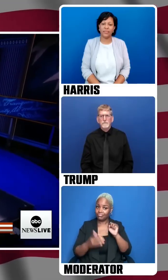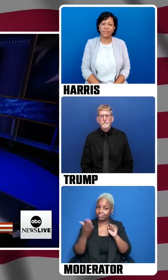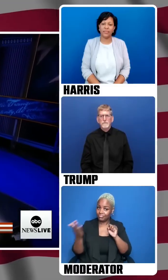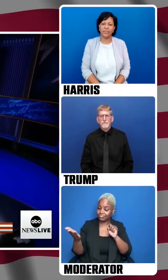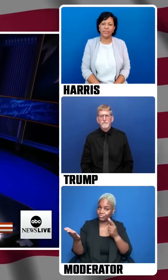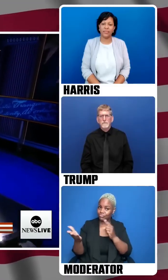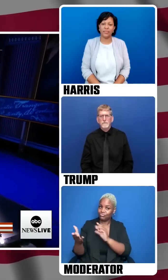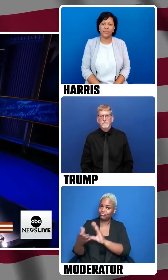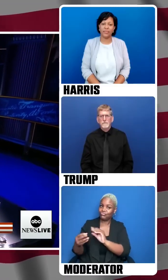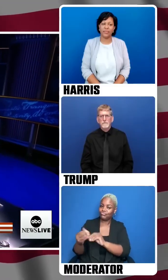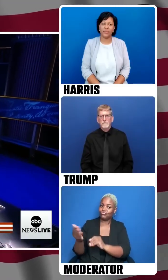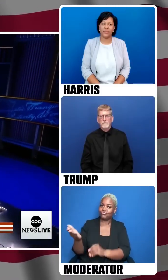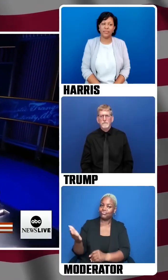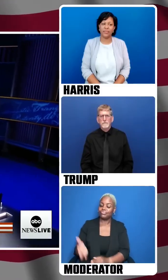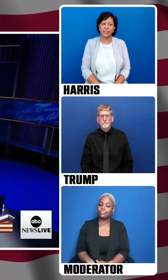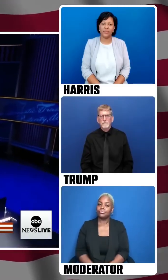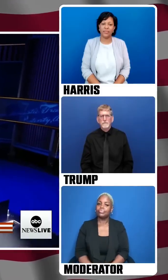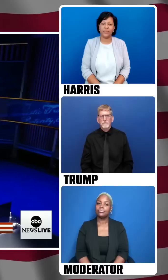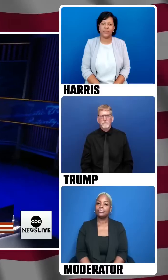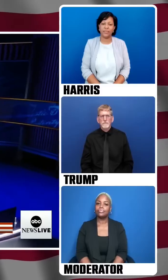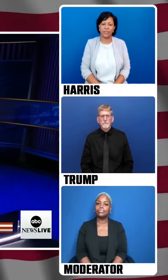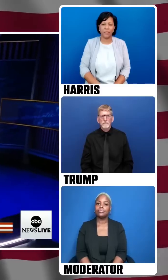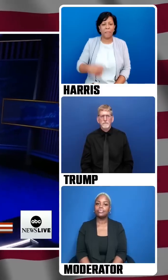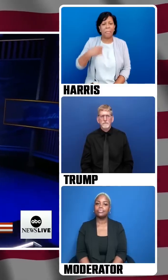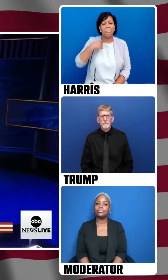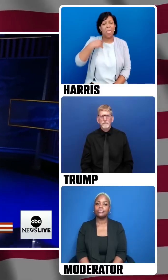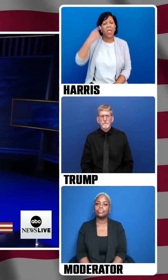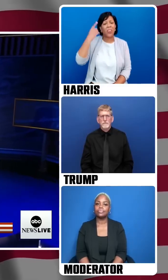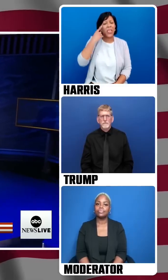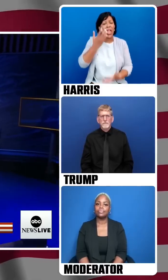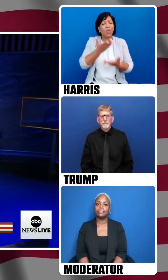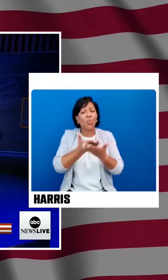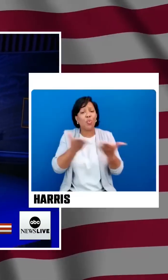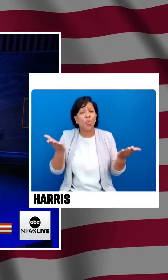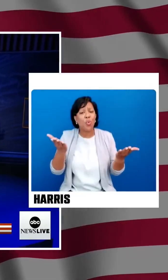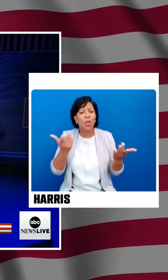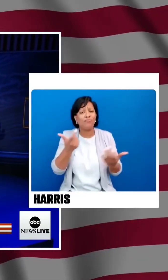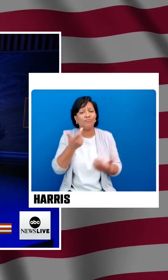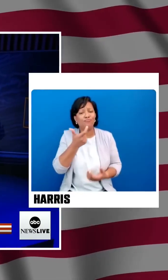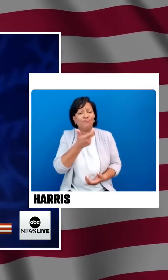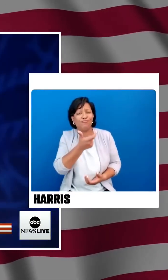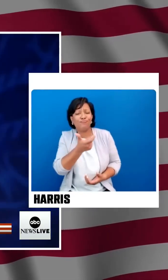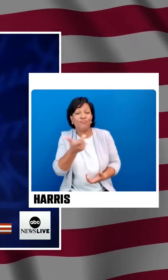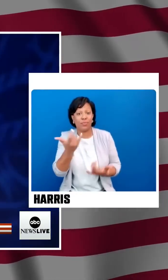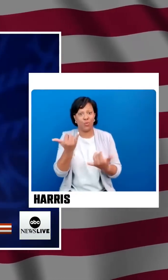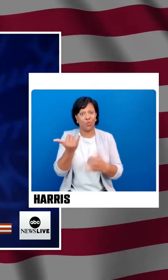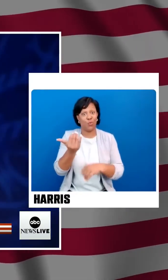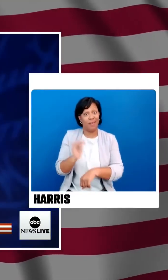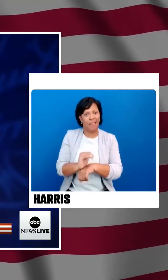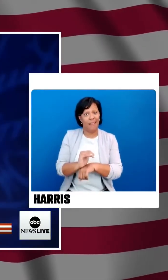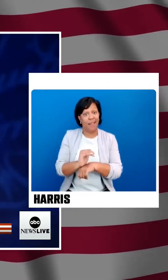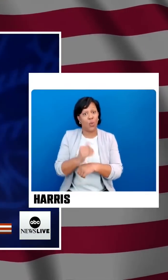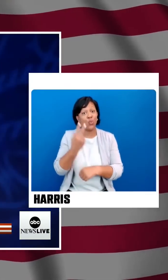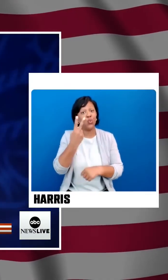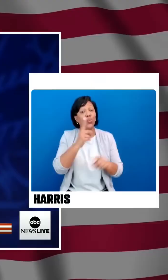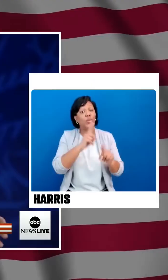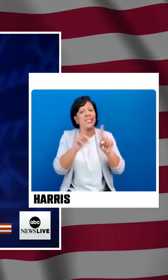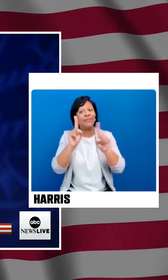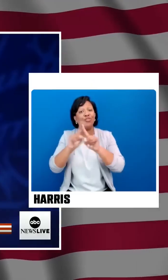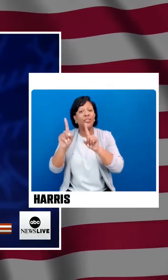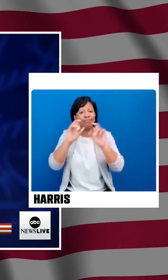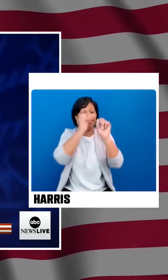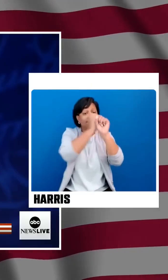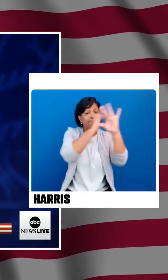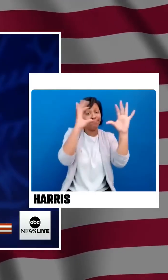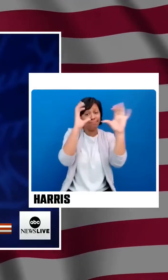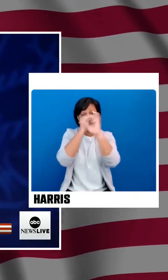So I think you've heard tonight two very different visions for our country. One that is focused on the future,